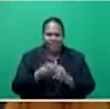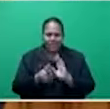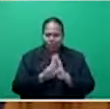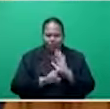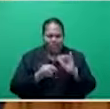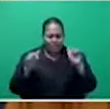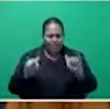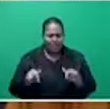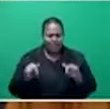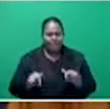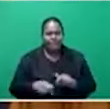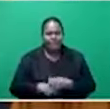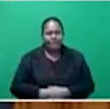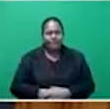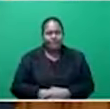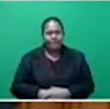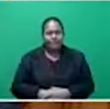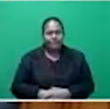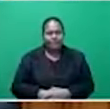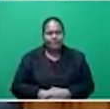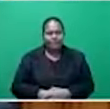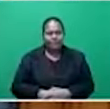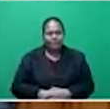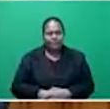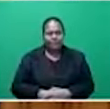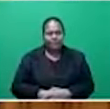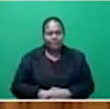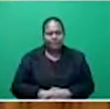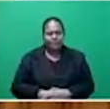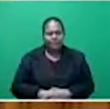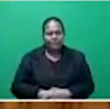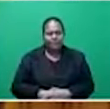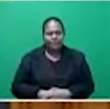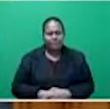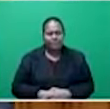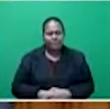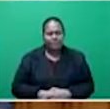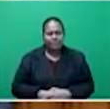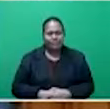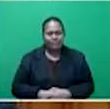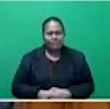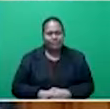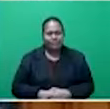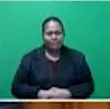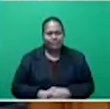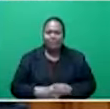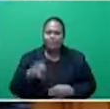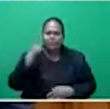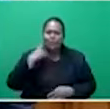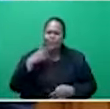Speaker, and trying to make a